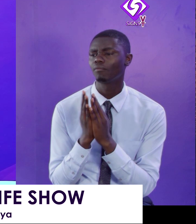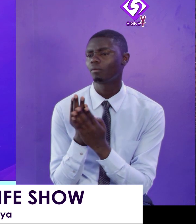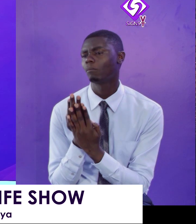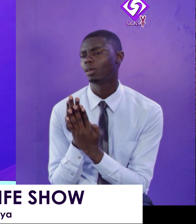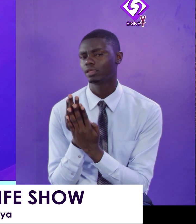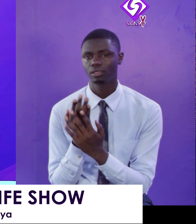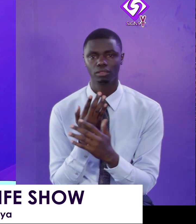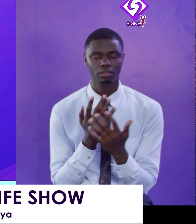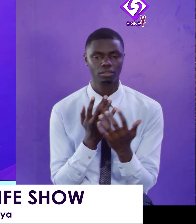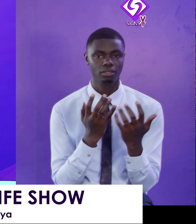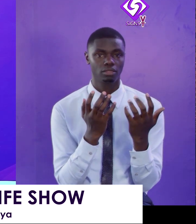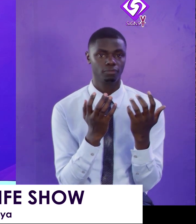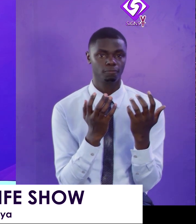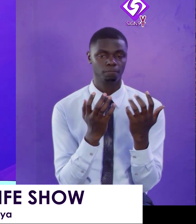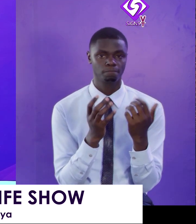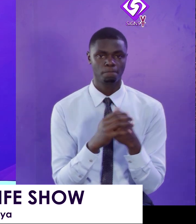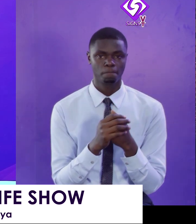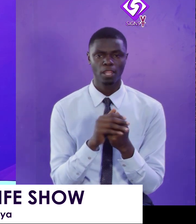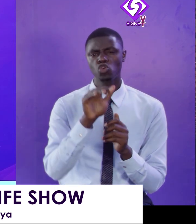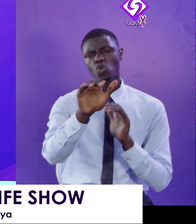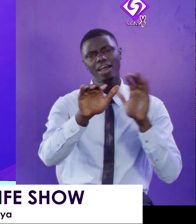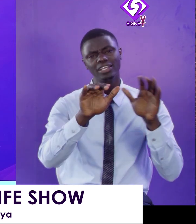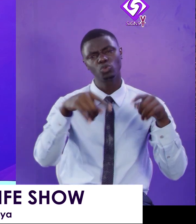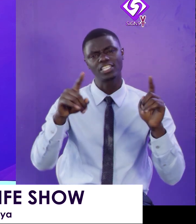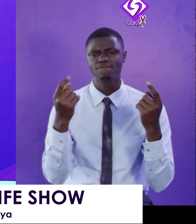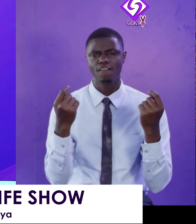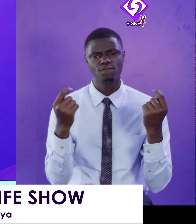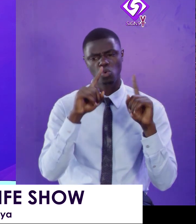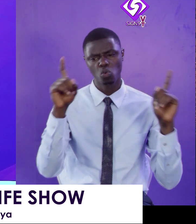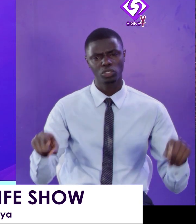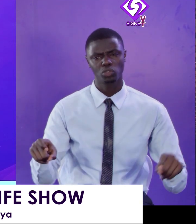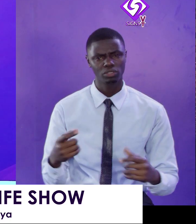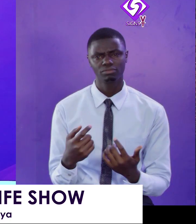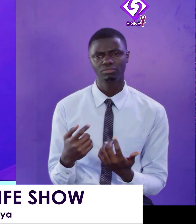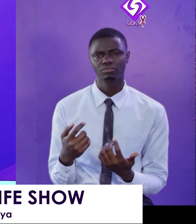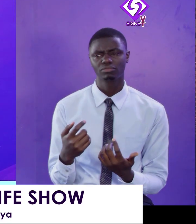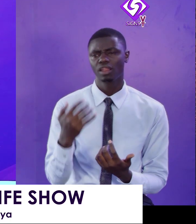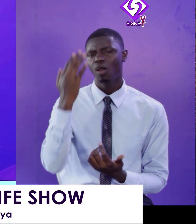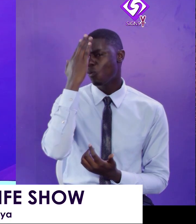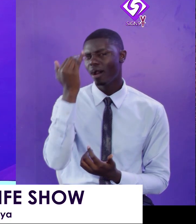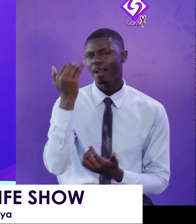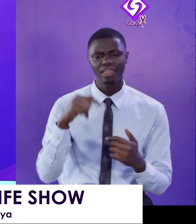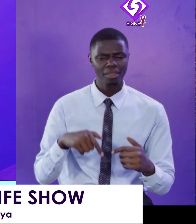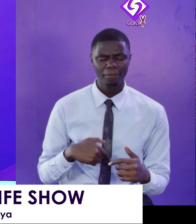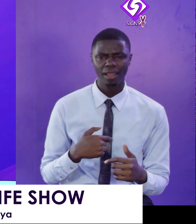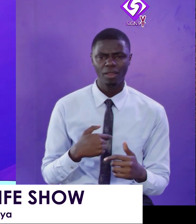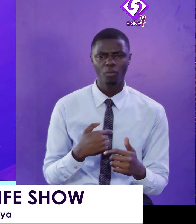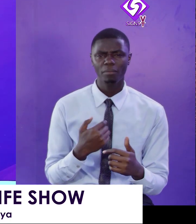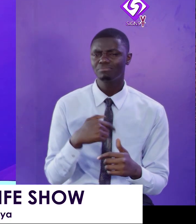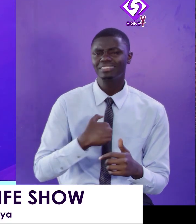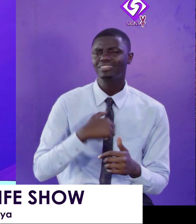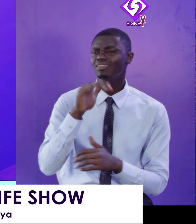but you need to ask yourself a few questions. Why am I in this state of borrowing for so